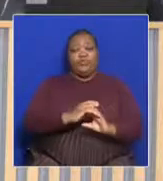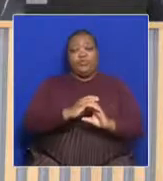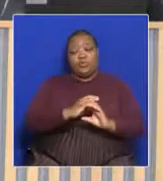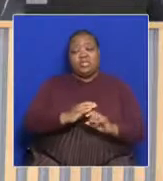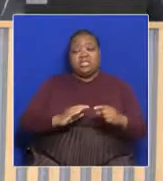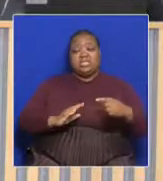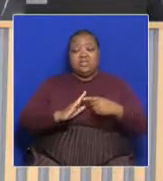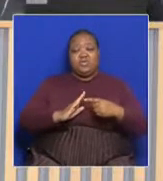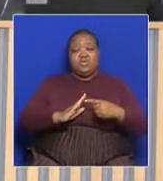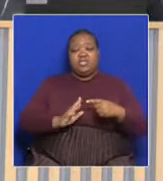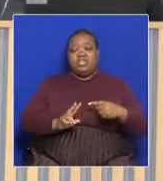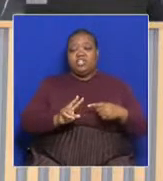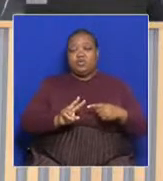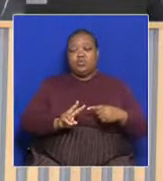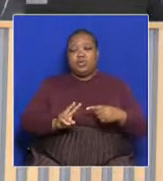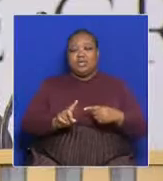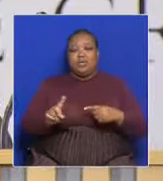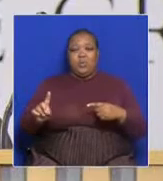21.